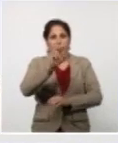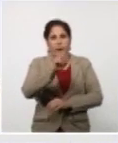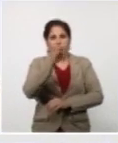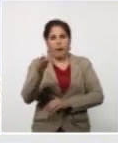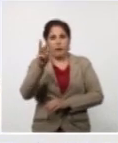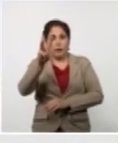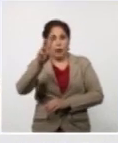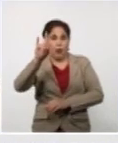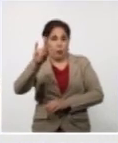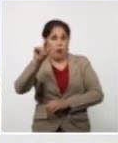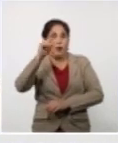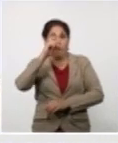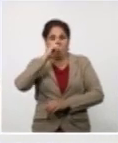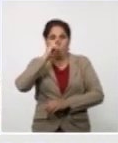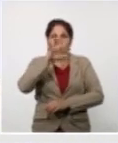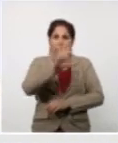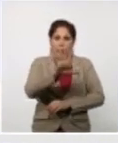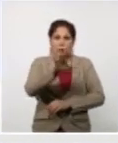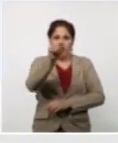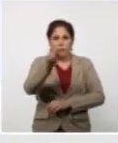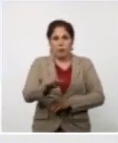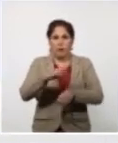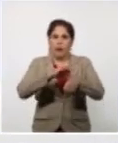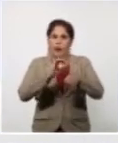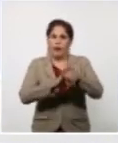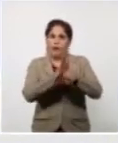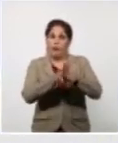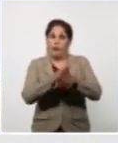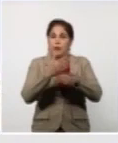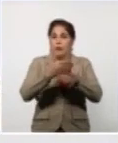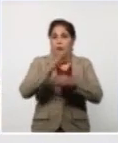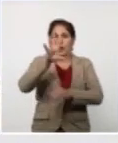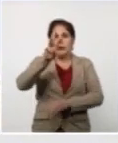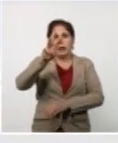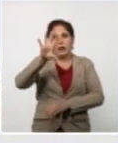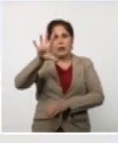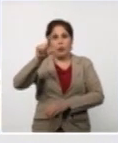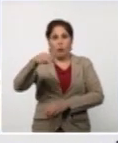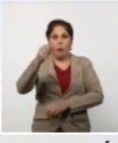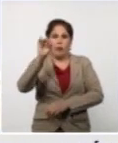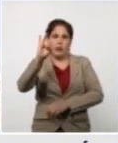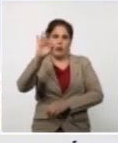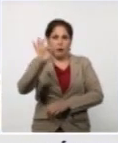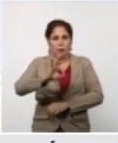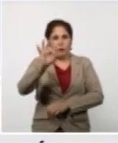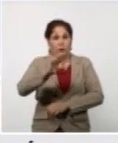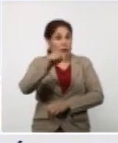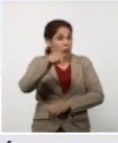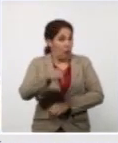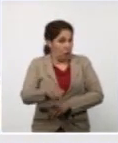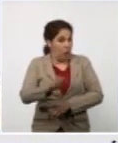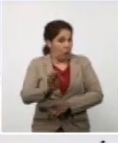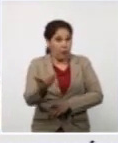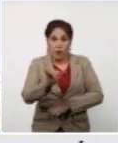Today, like yesterday, no children were diagnosed yesterday, and we have a cumulative total